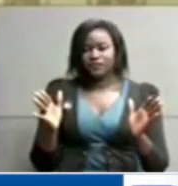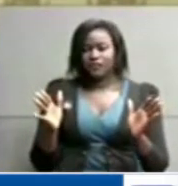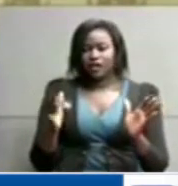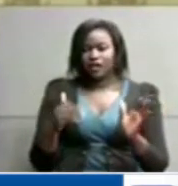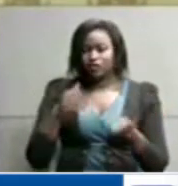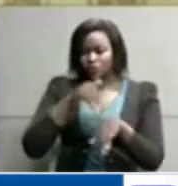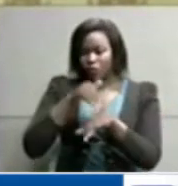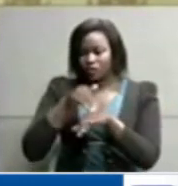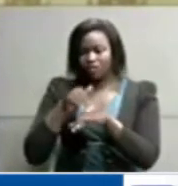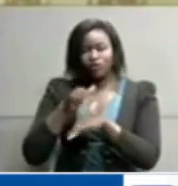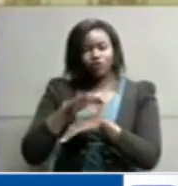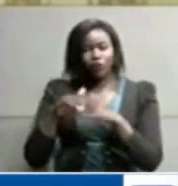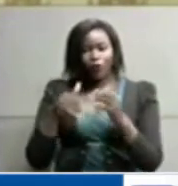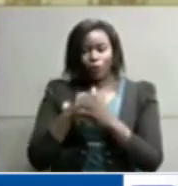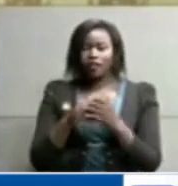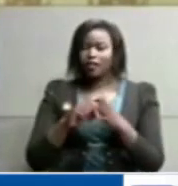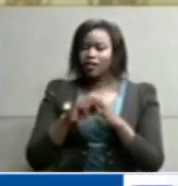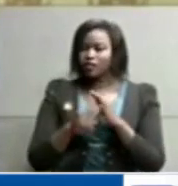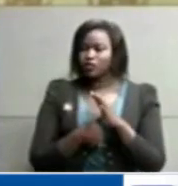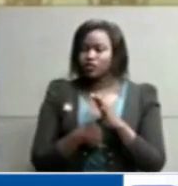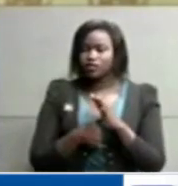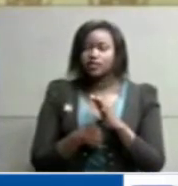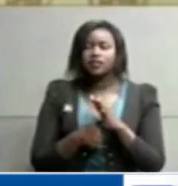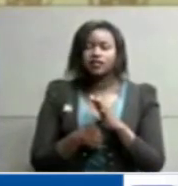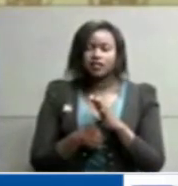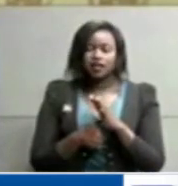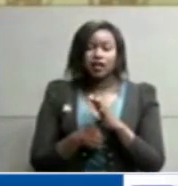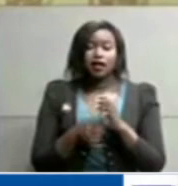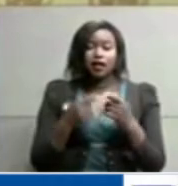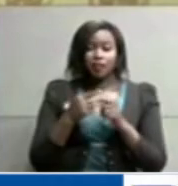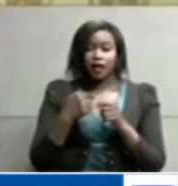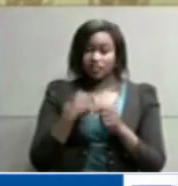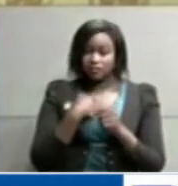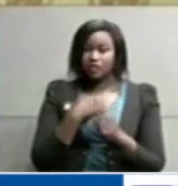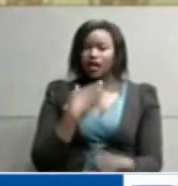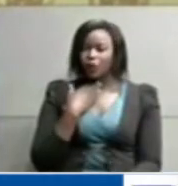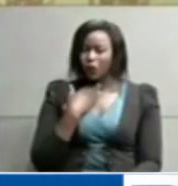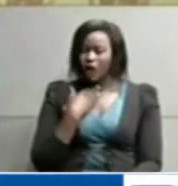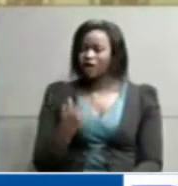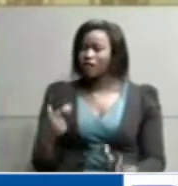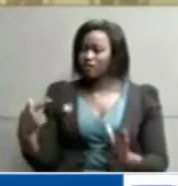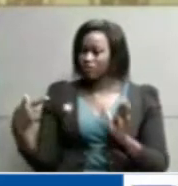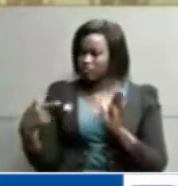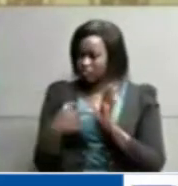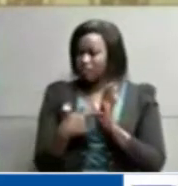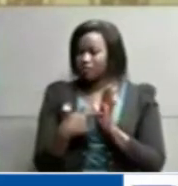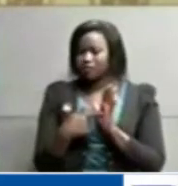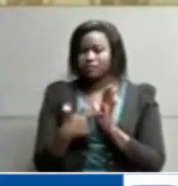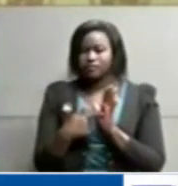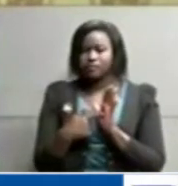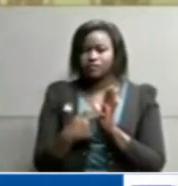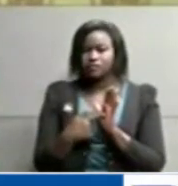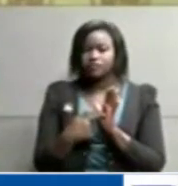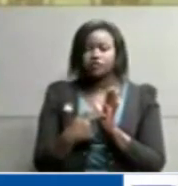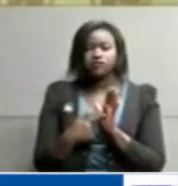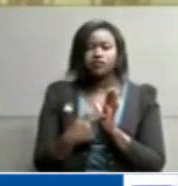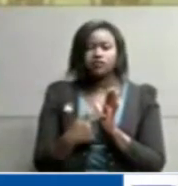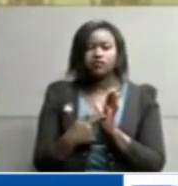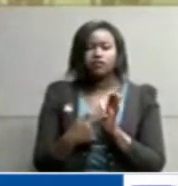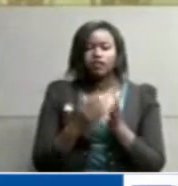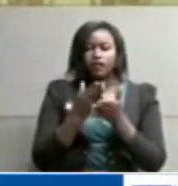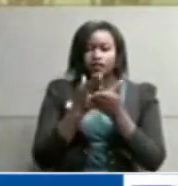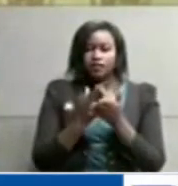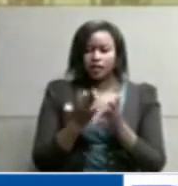issues. I just wanted to emphasize on or comment on something that